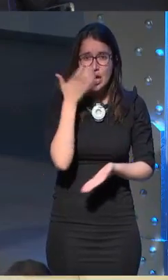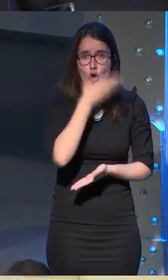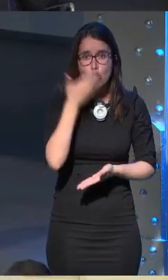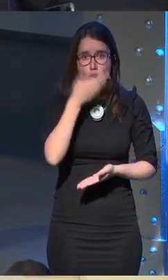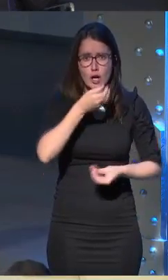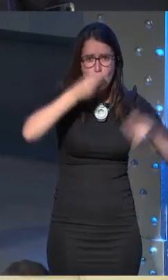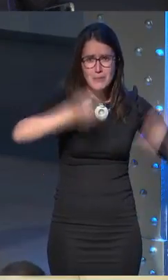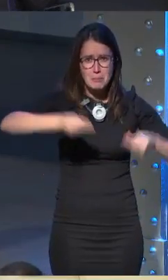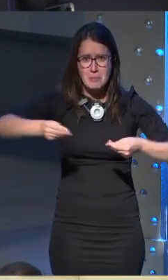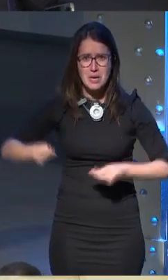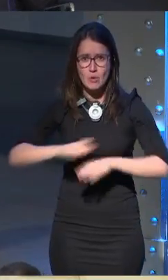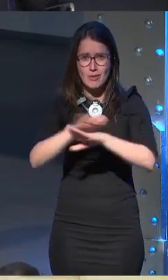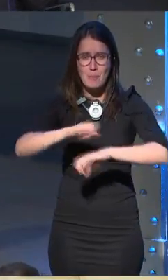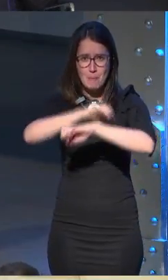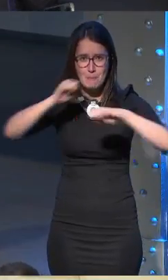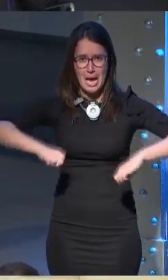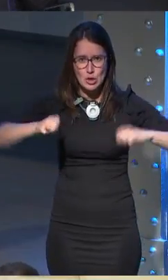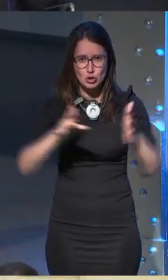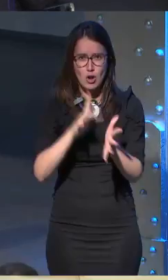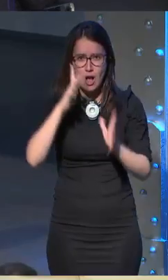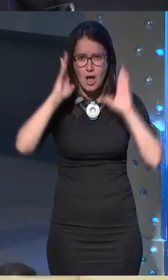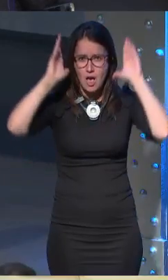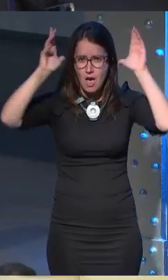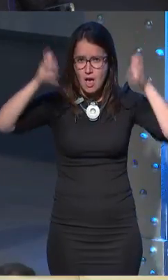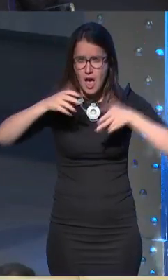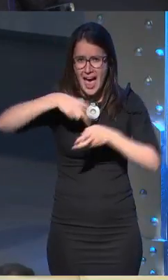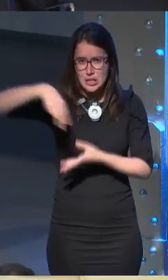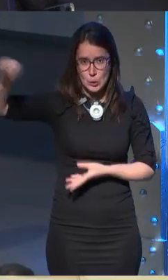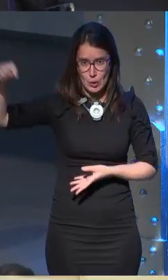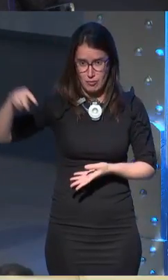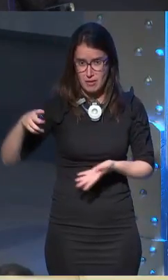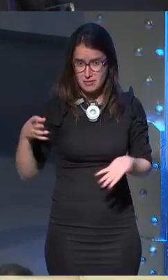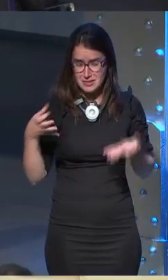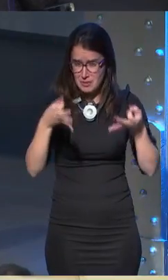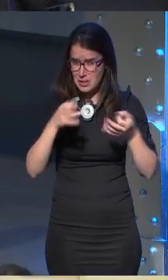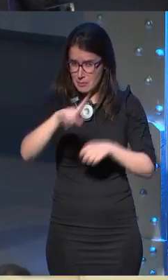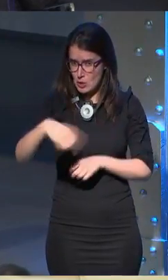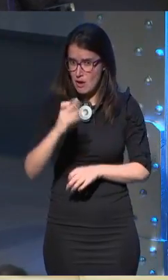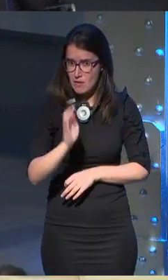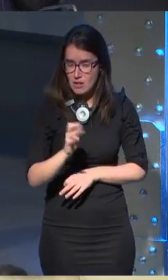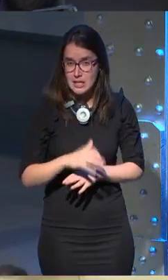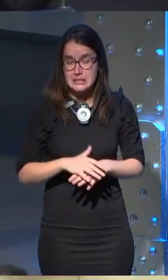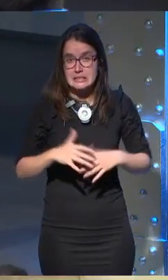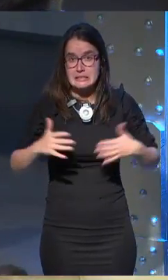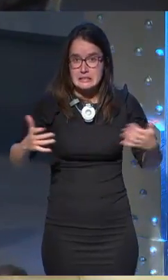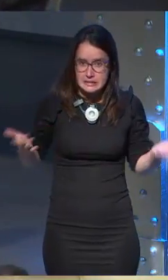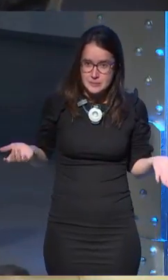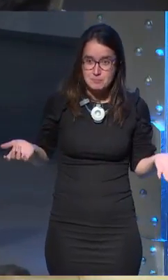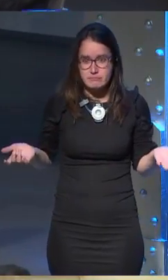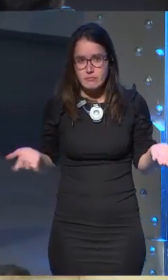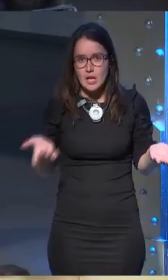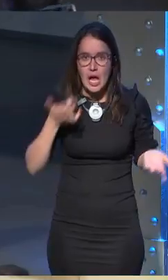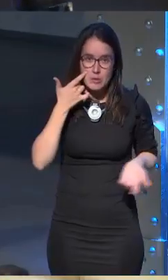the brightest students in school. And is it not always that way? Well, that was not